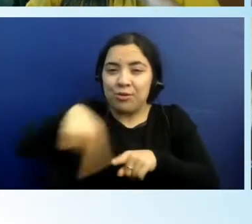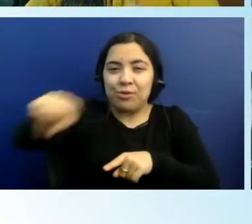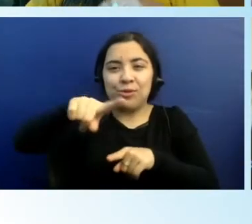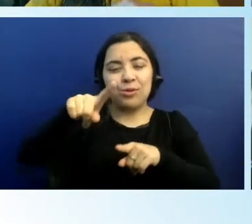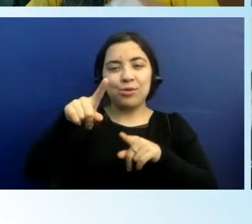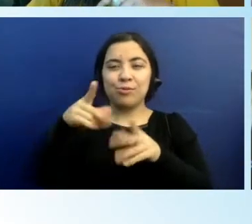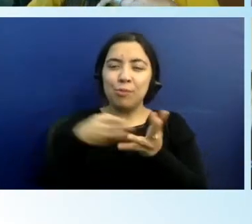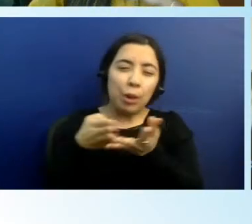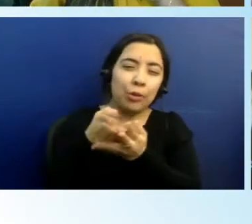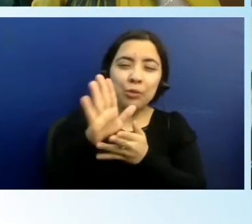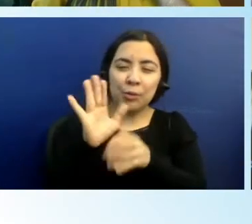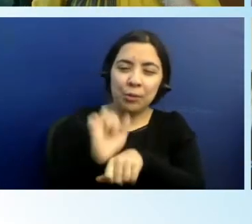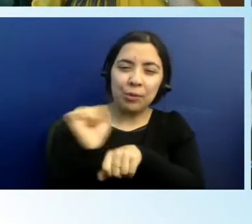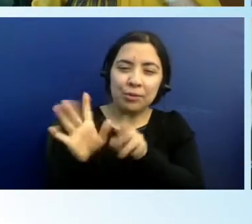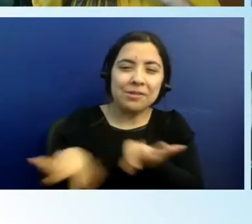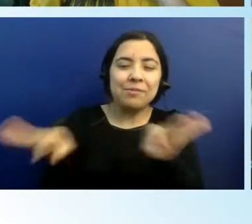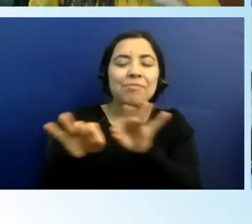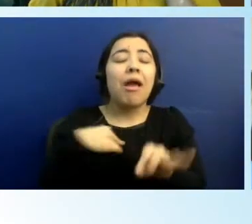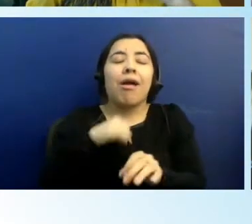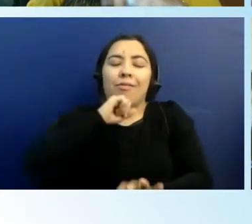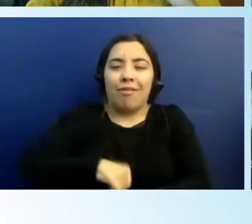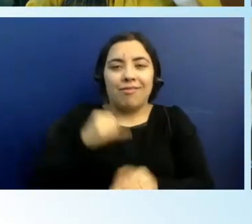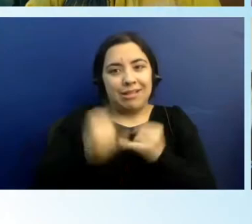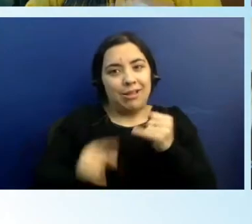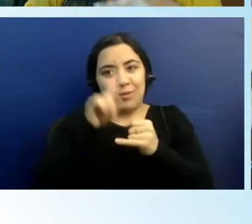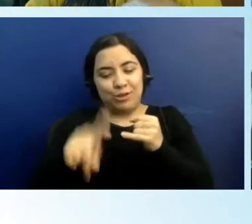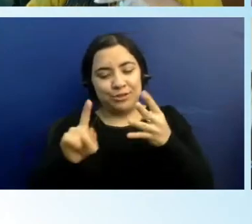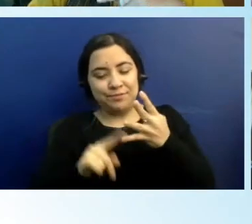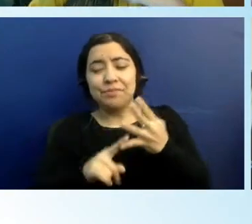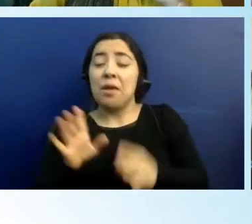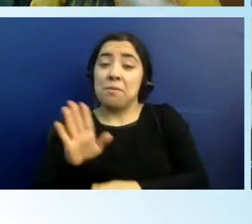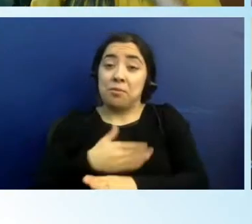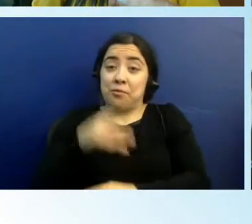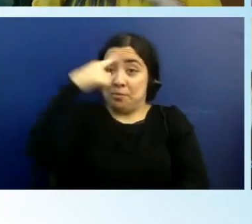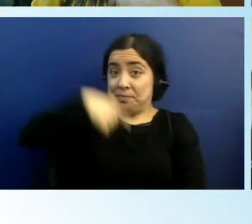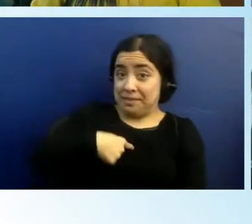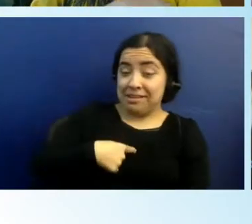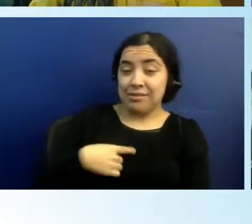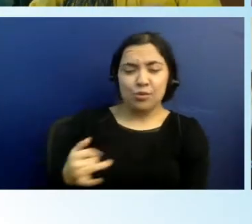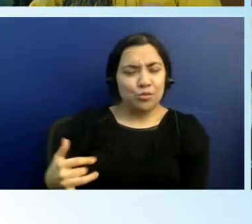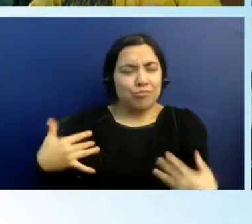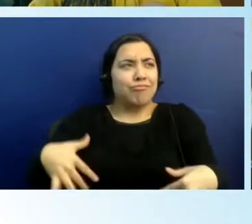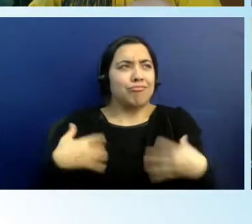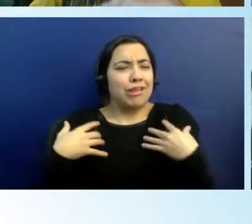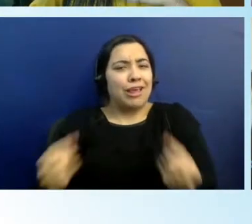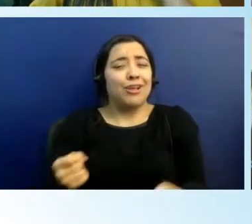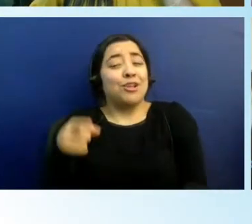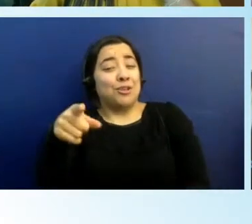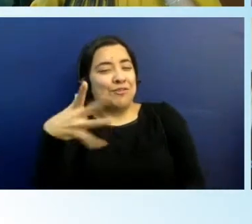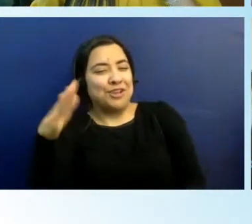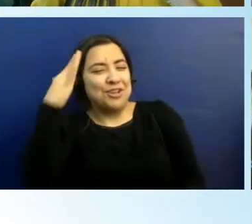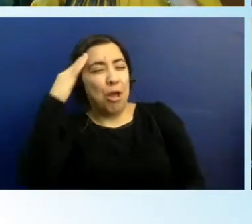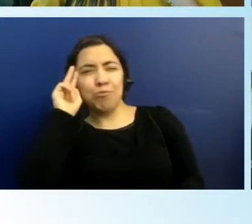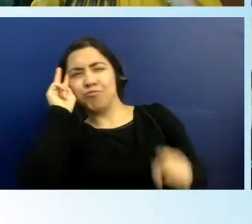that I always ask people because music is very healing to me. And so y'all already know it's coming.